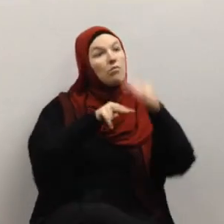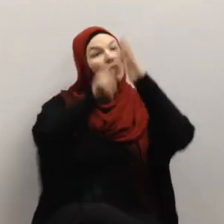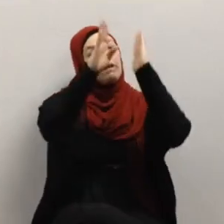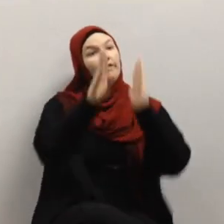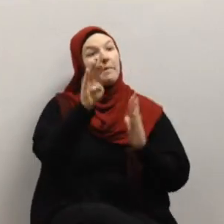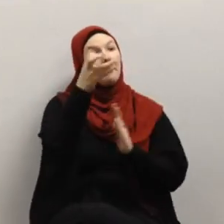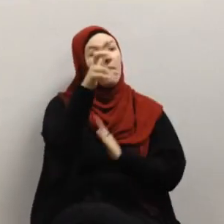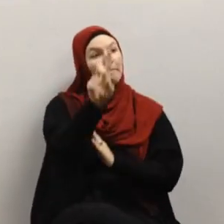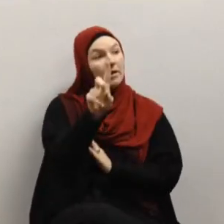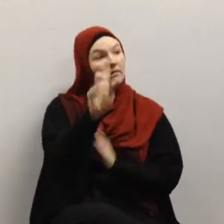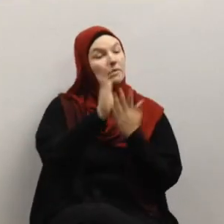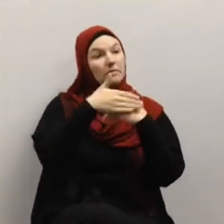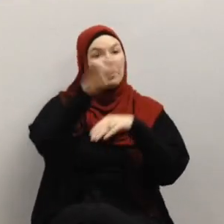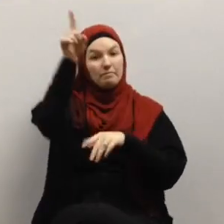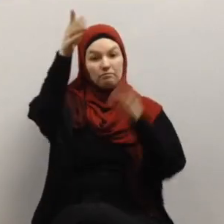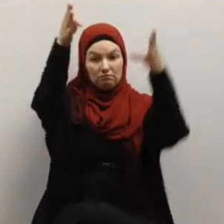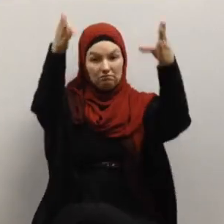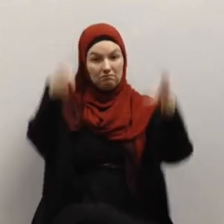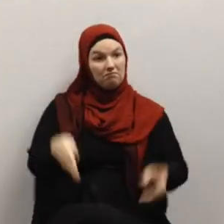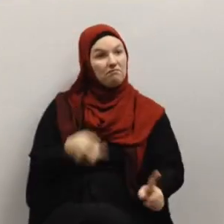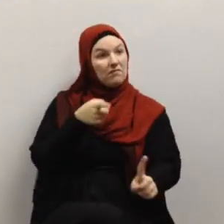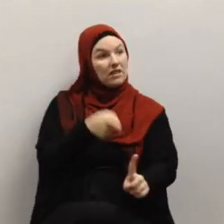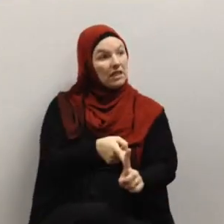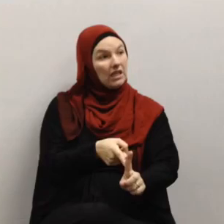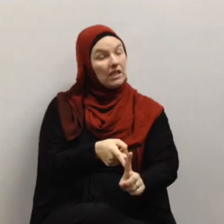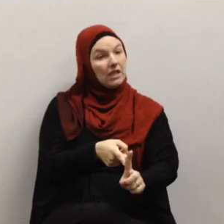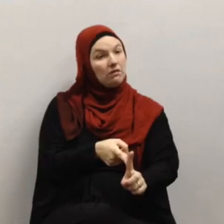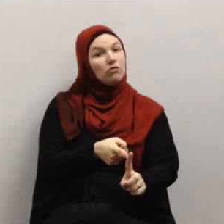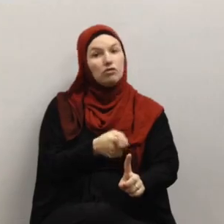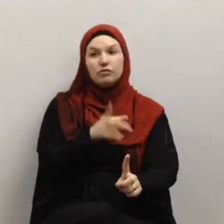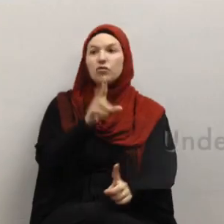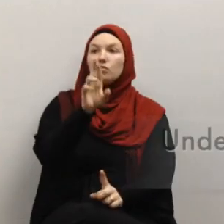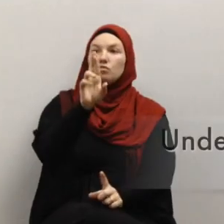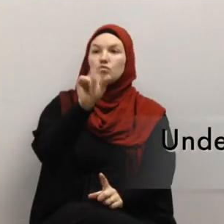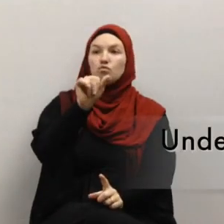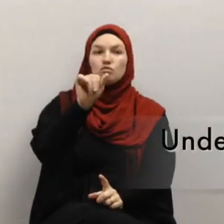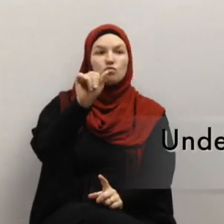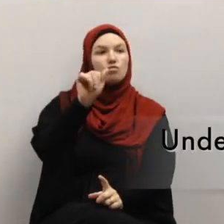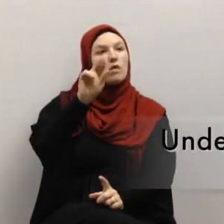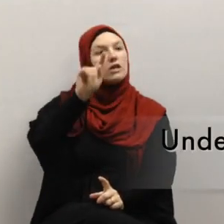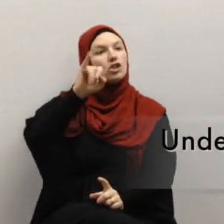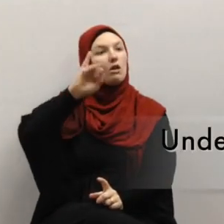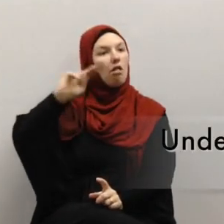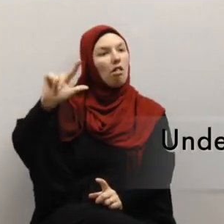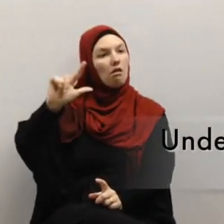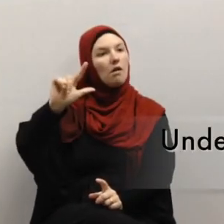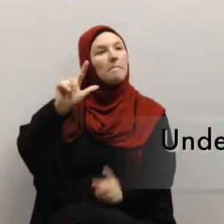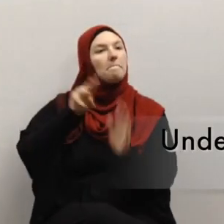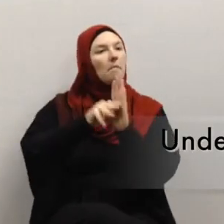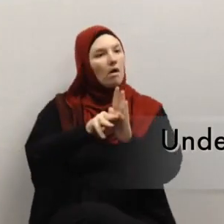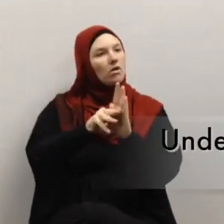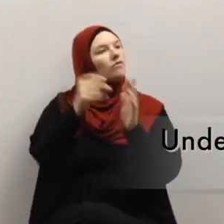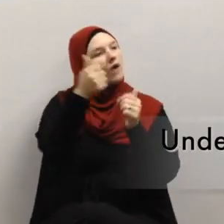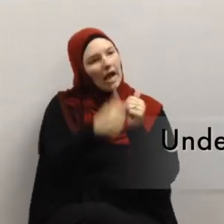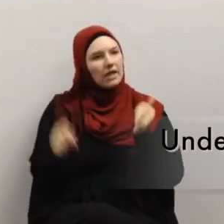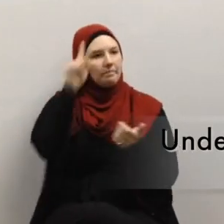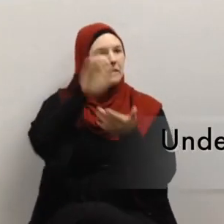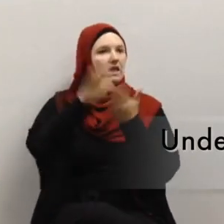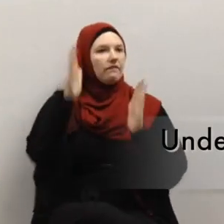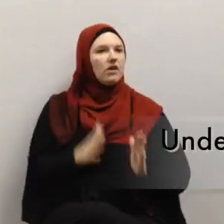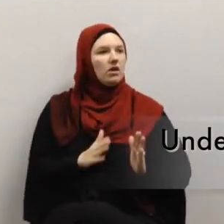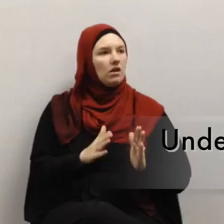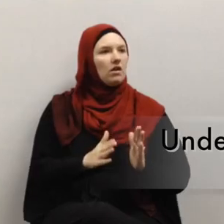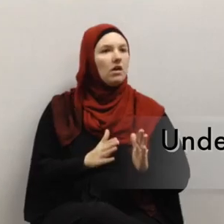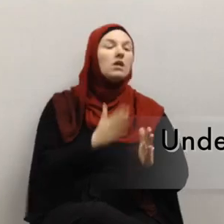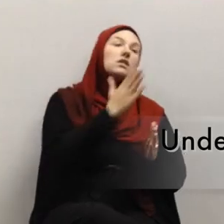for any rational believer. We have a lot of believers, but they are not rational. They want to believe